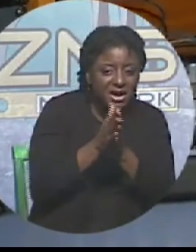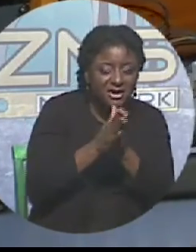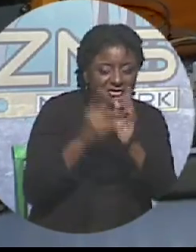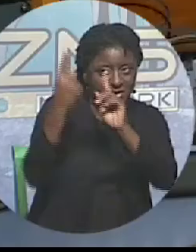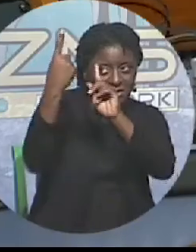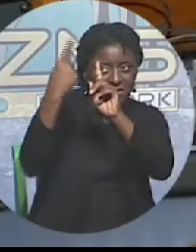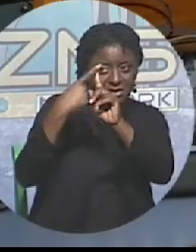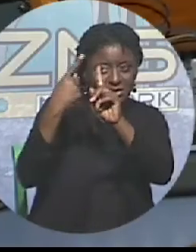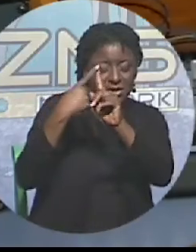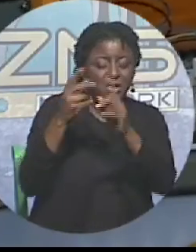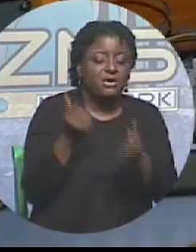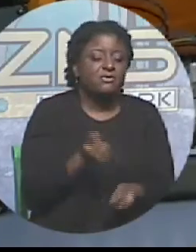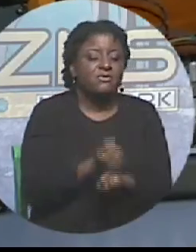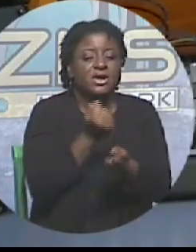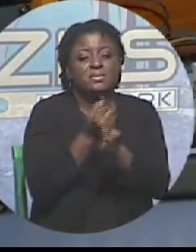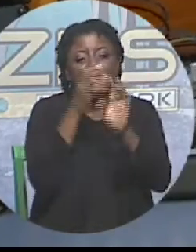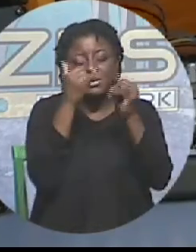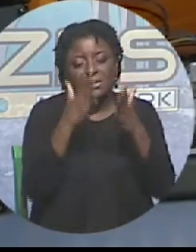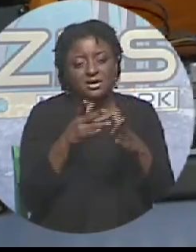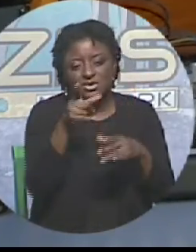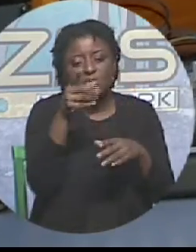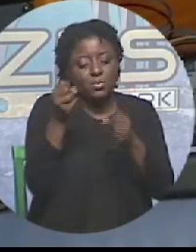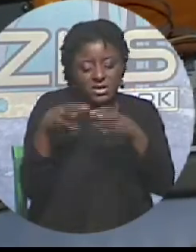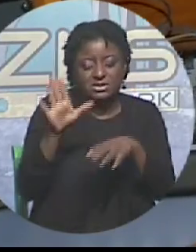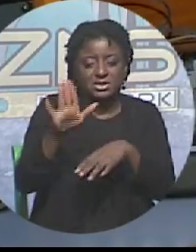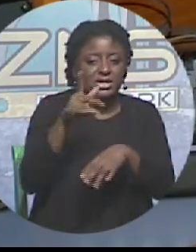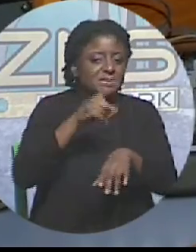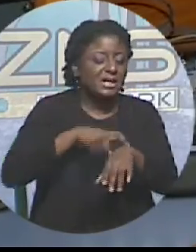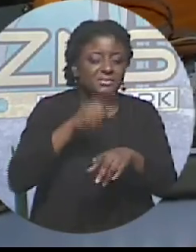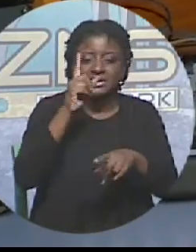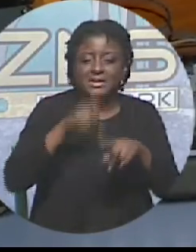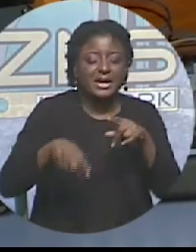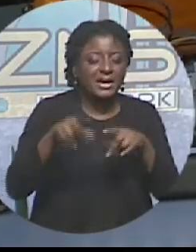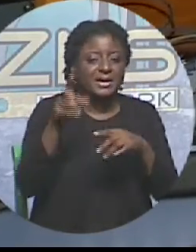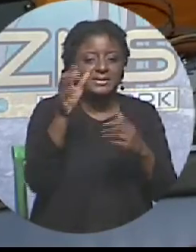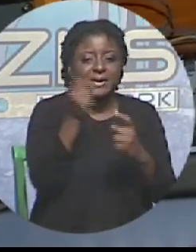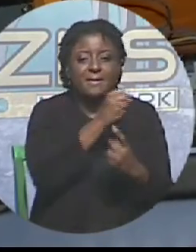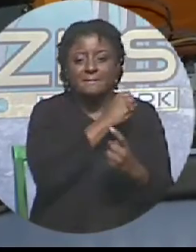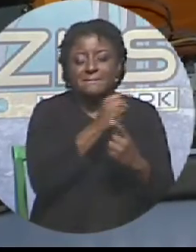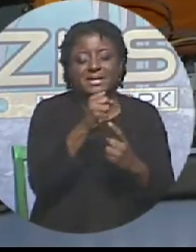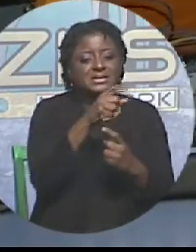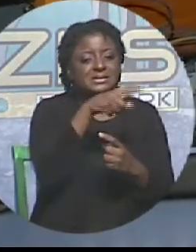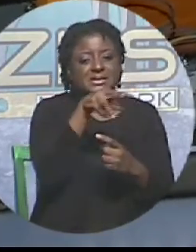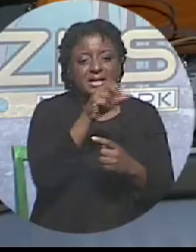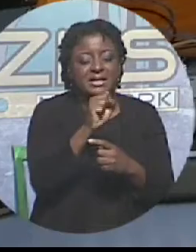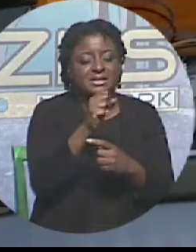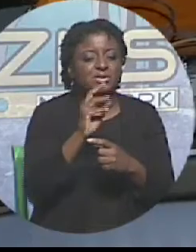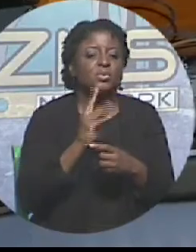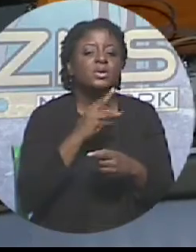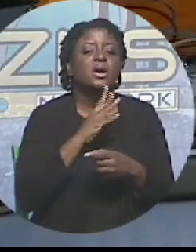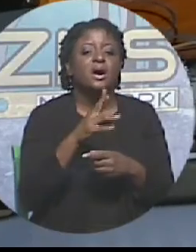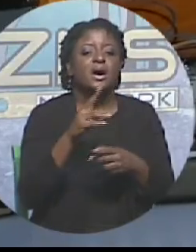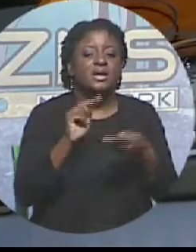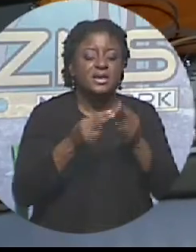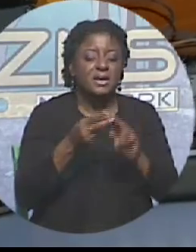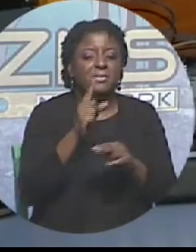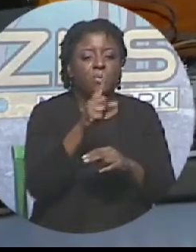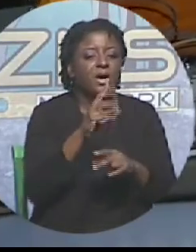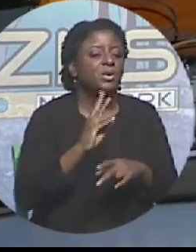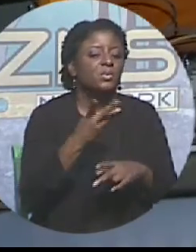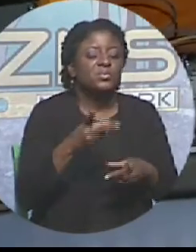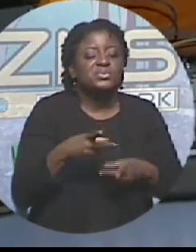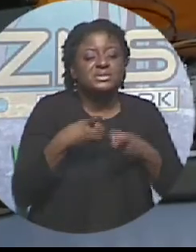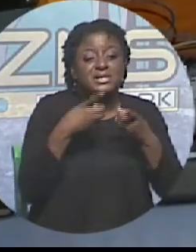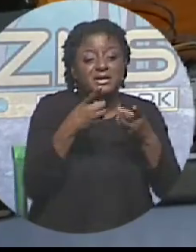do good. And y'all wasting y'all time. You know, y'all can't beat ZNS. You know, we number one. People see us all the time. We deliver. We all